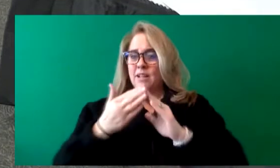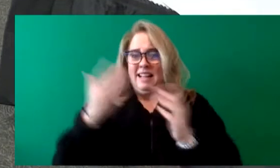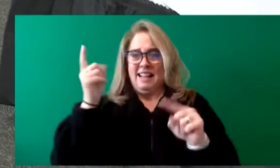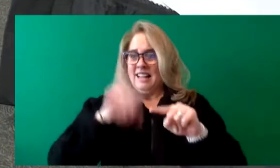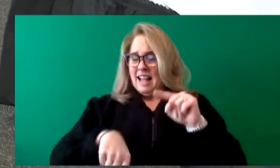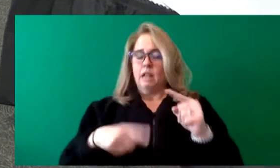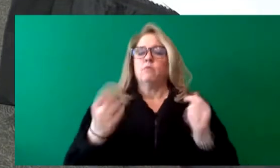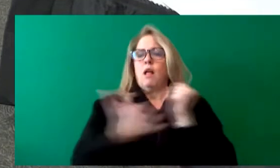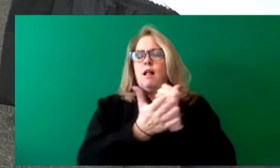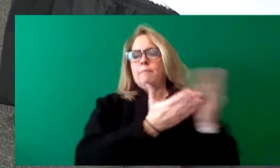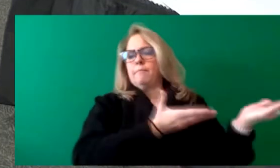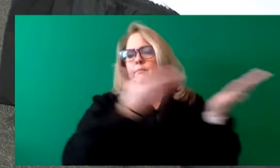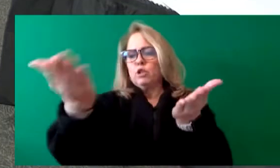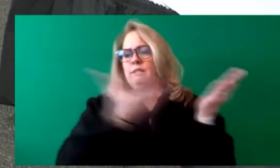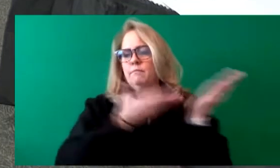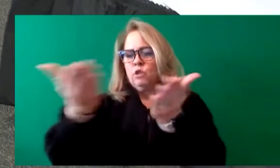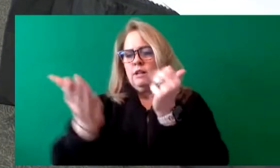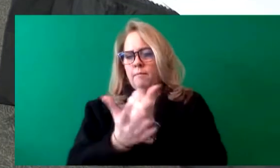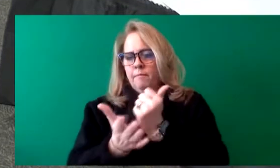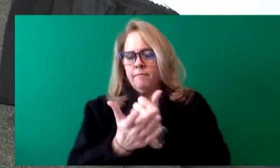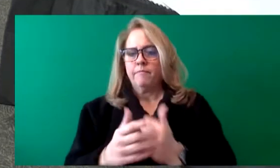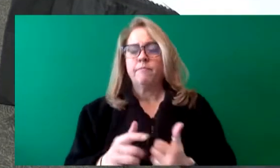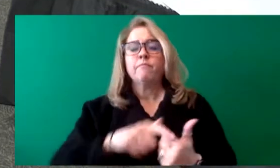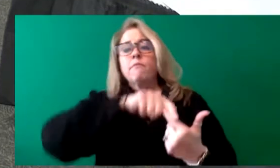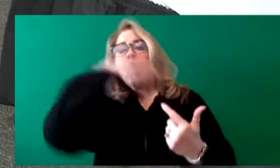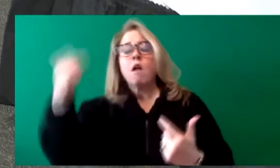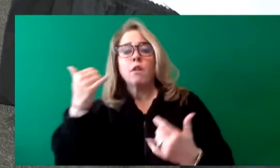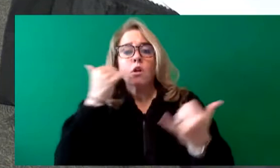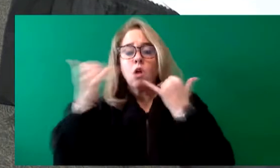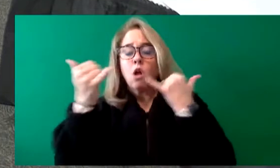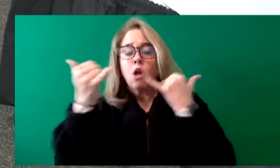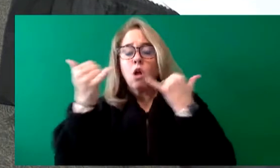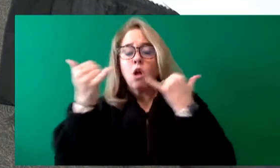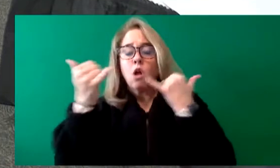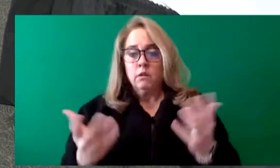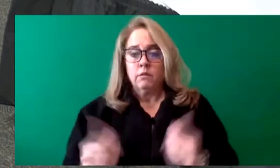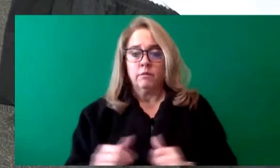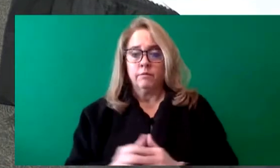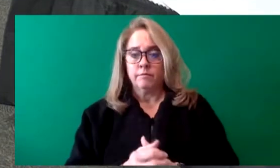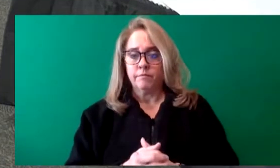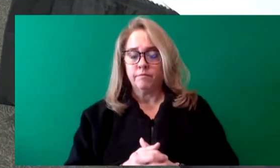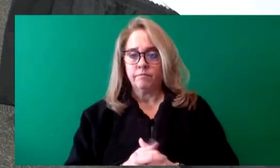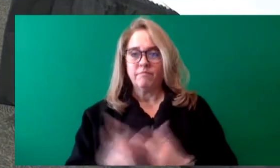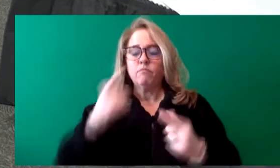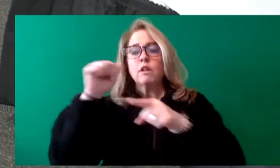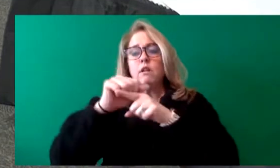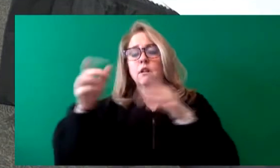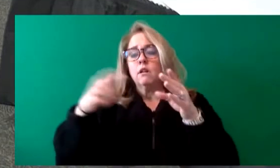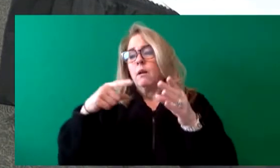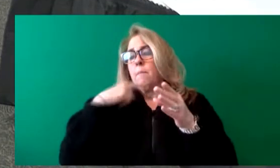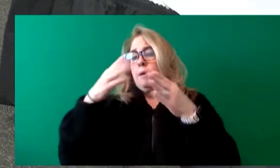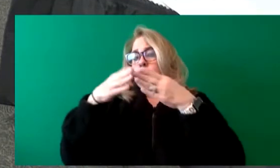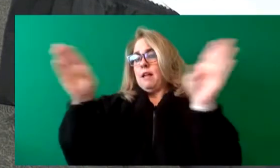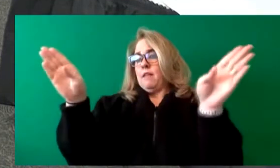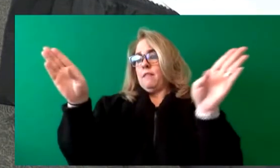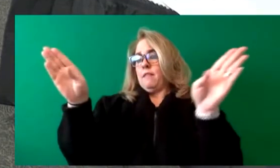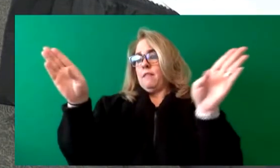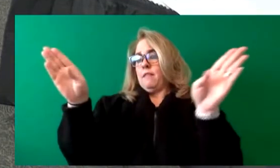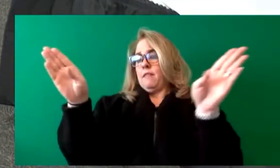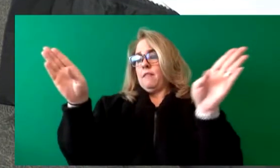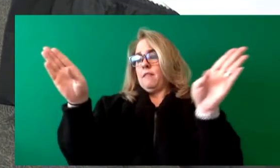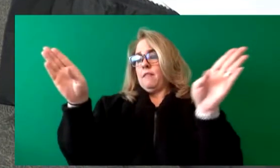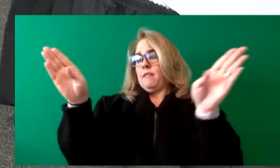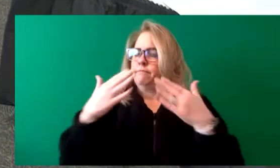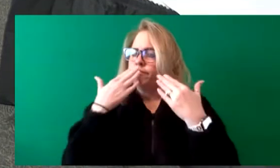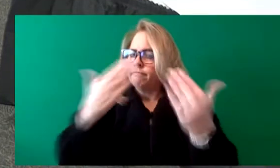us, and thanks to the great training from public health, we were able to guide them to the